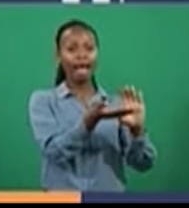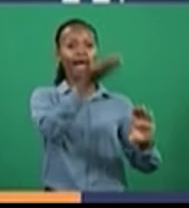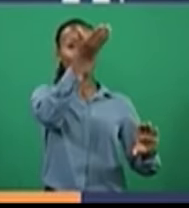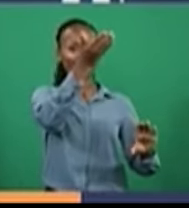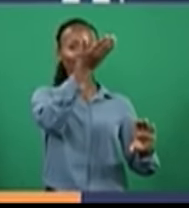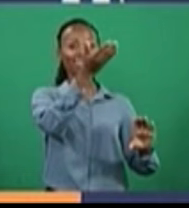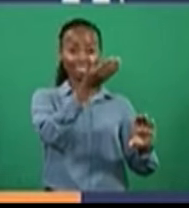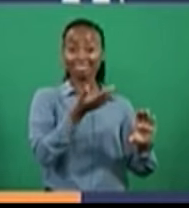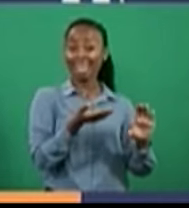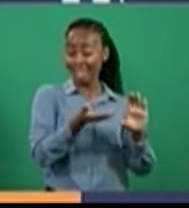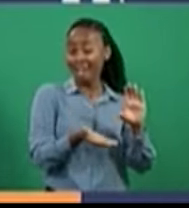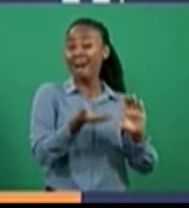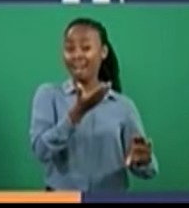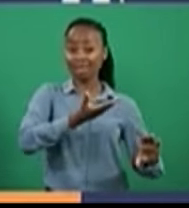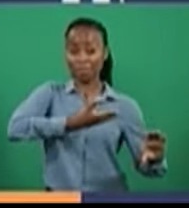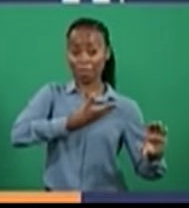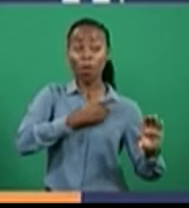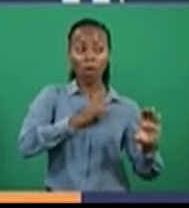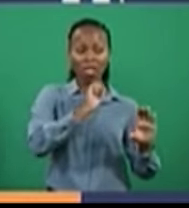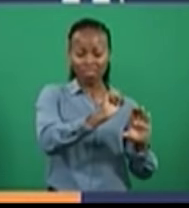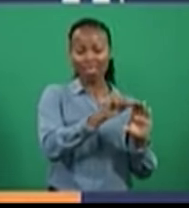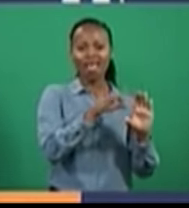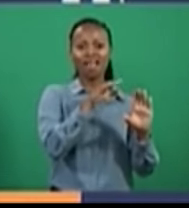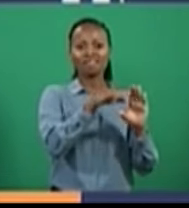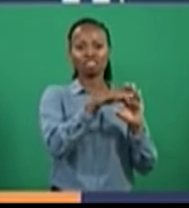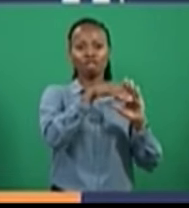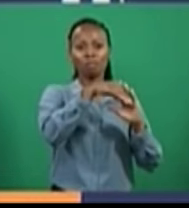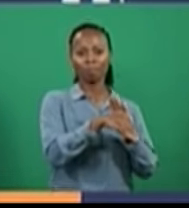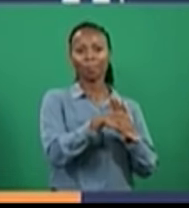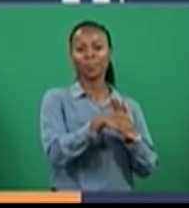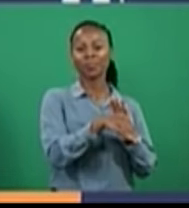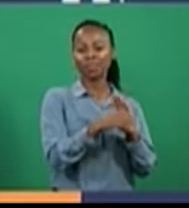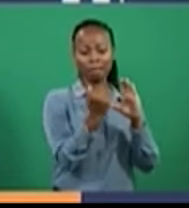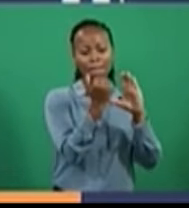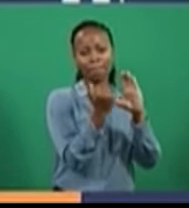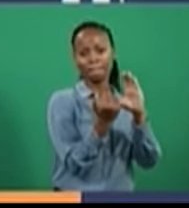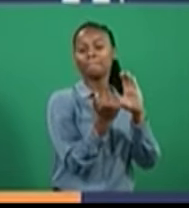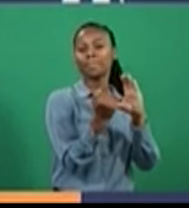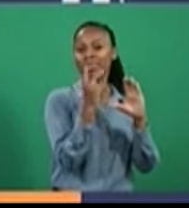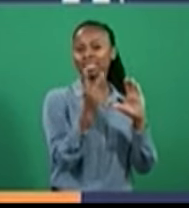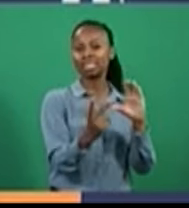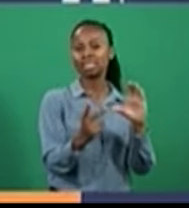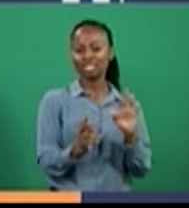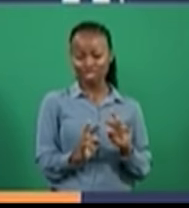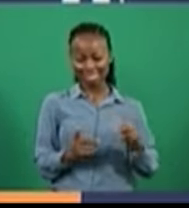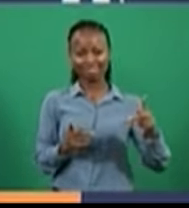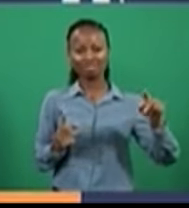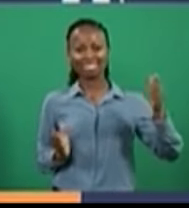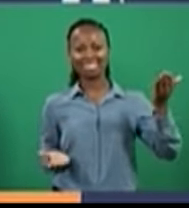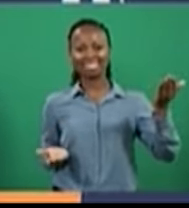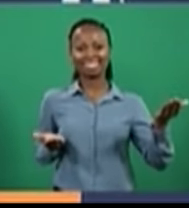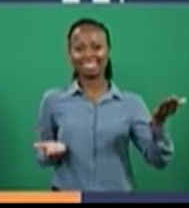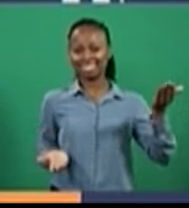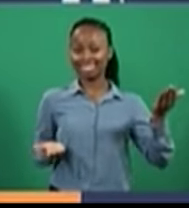earlier, because their inflation has declined and they had increased rates faster than us. So if you were to look at